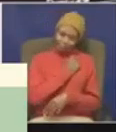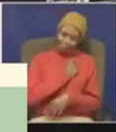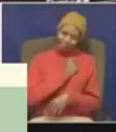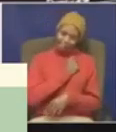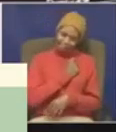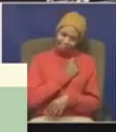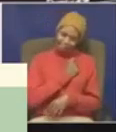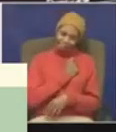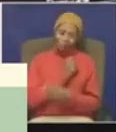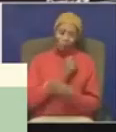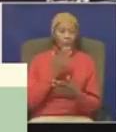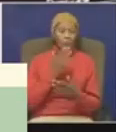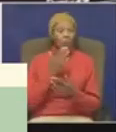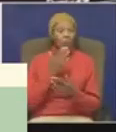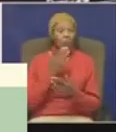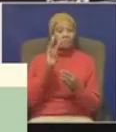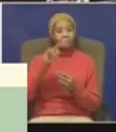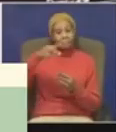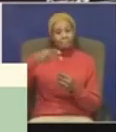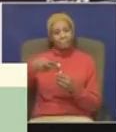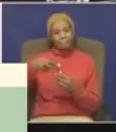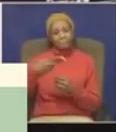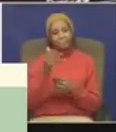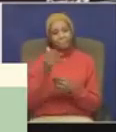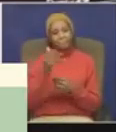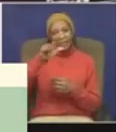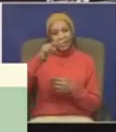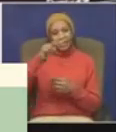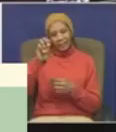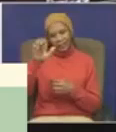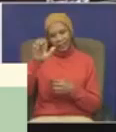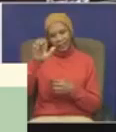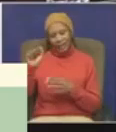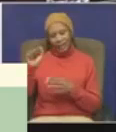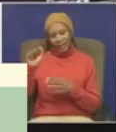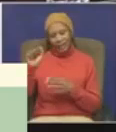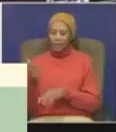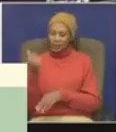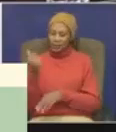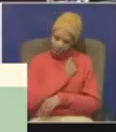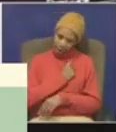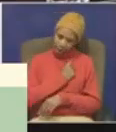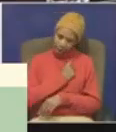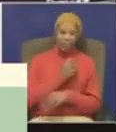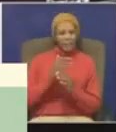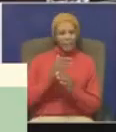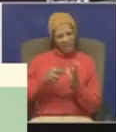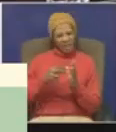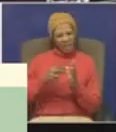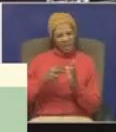the passing of Mpahlele. I had wanted to call you, but I then got distracted by a whole number of